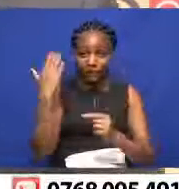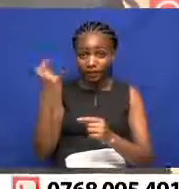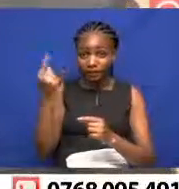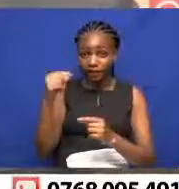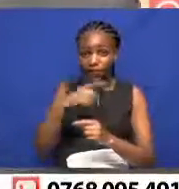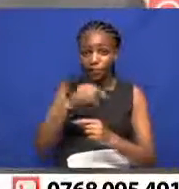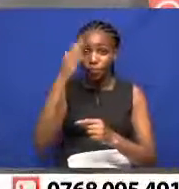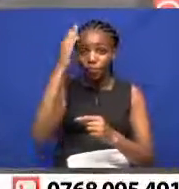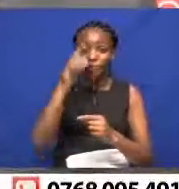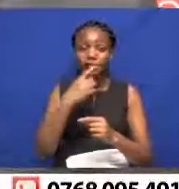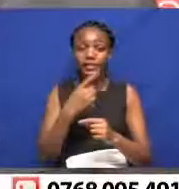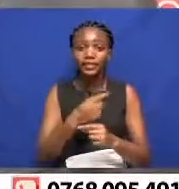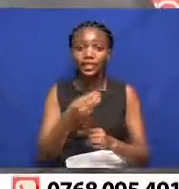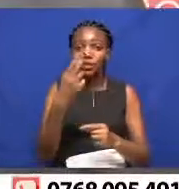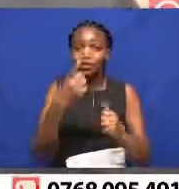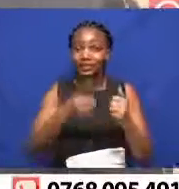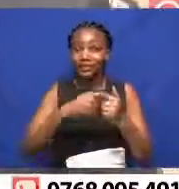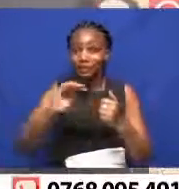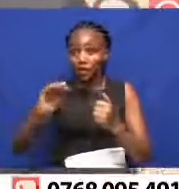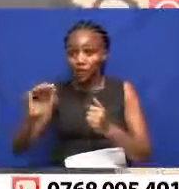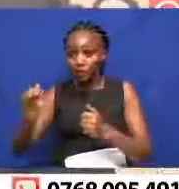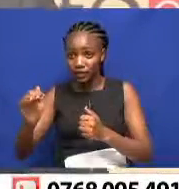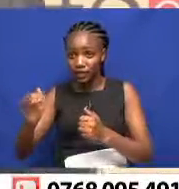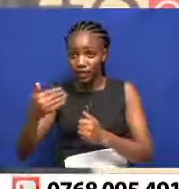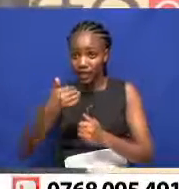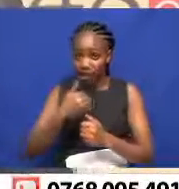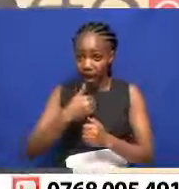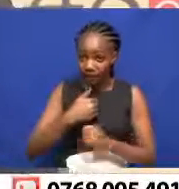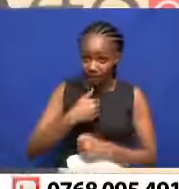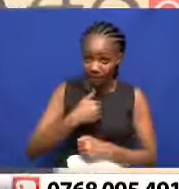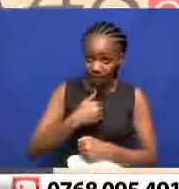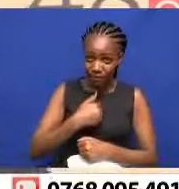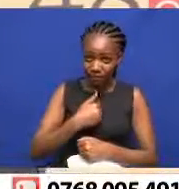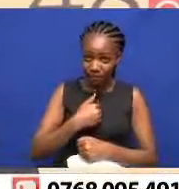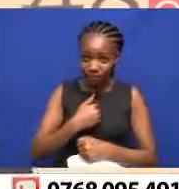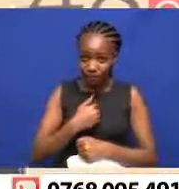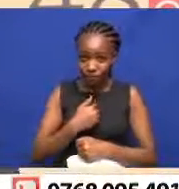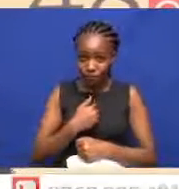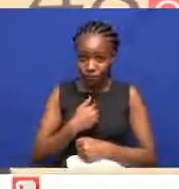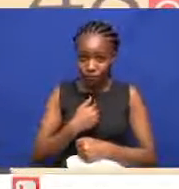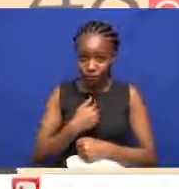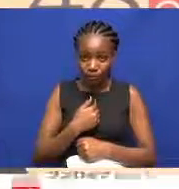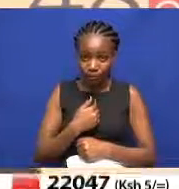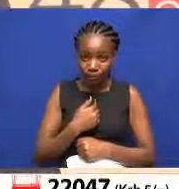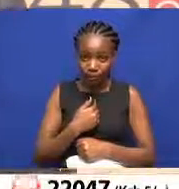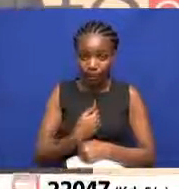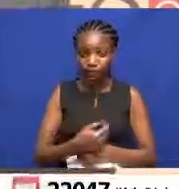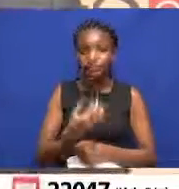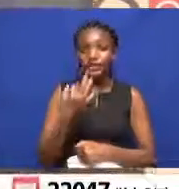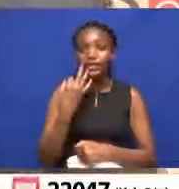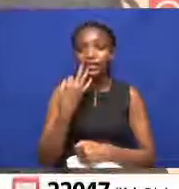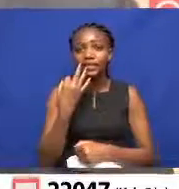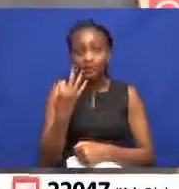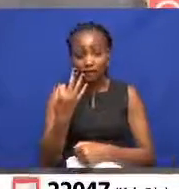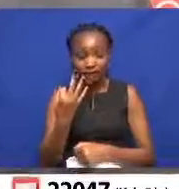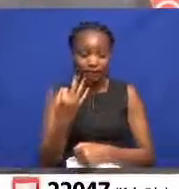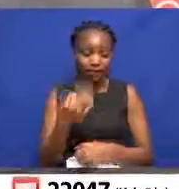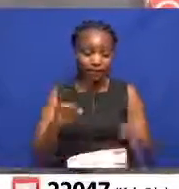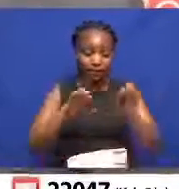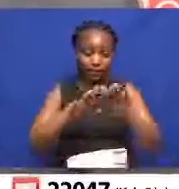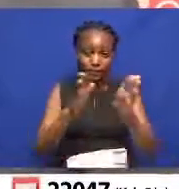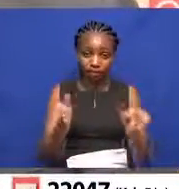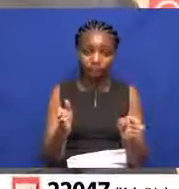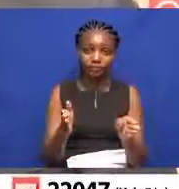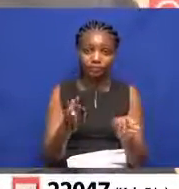reported that 26 counties have attained the minimum threshold of 300 bed capacity